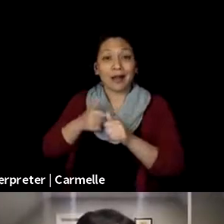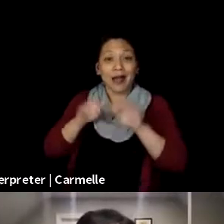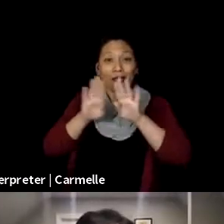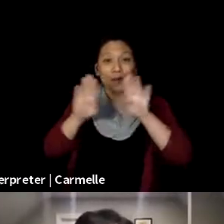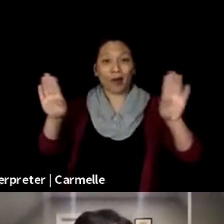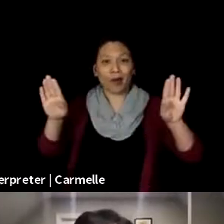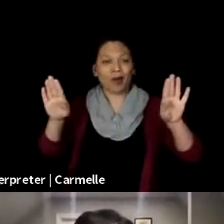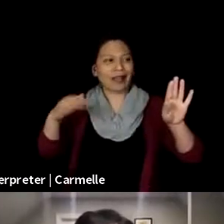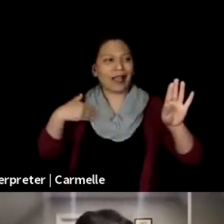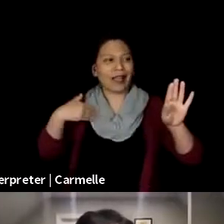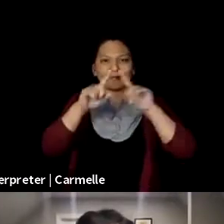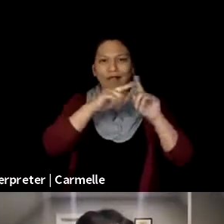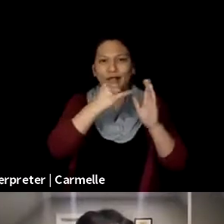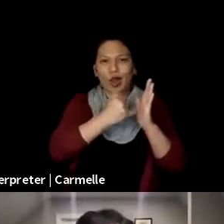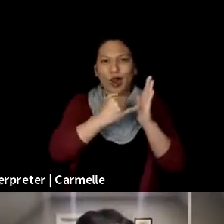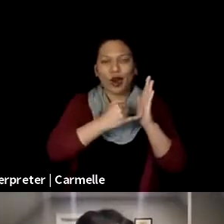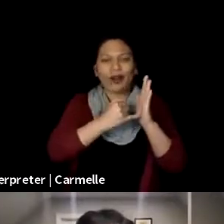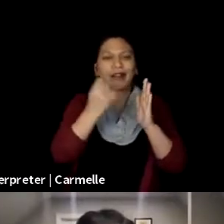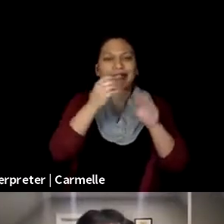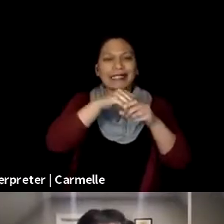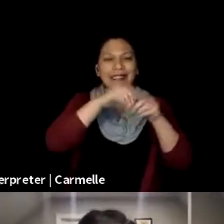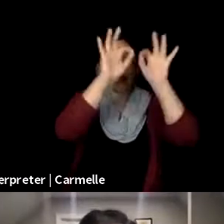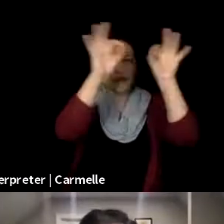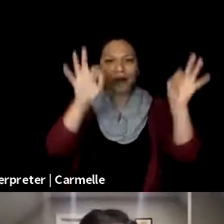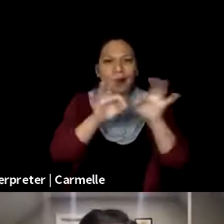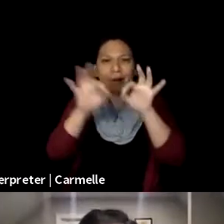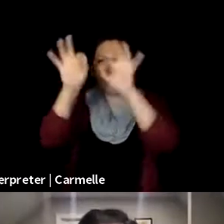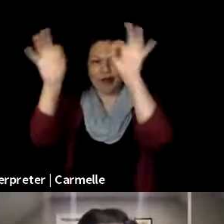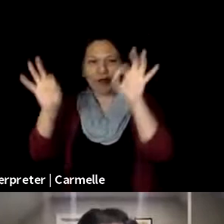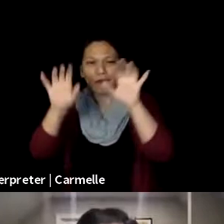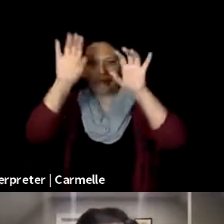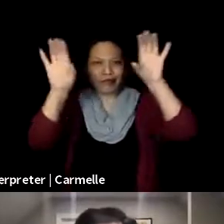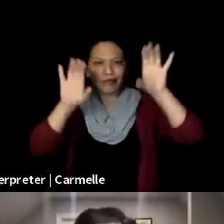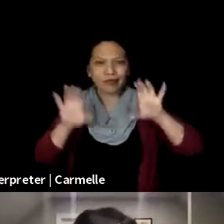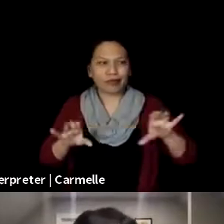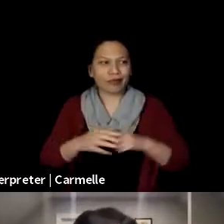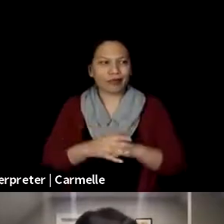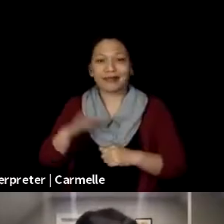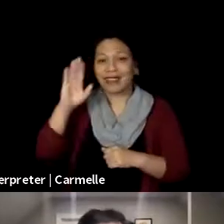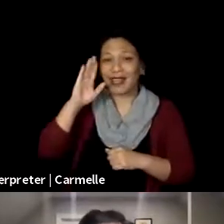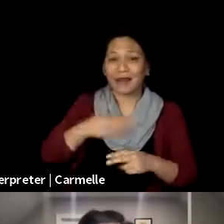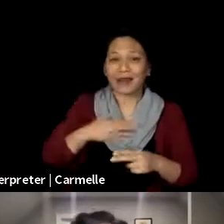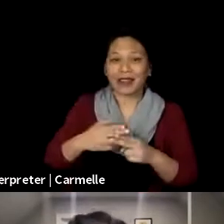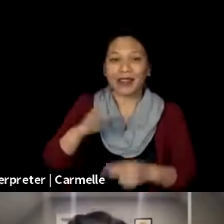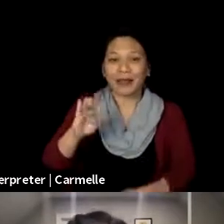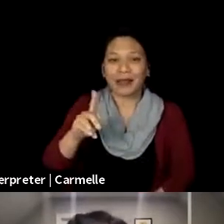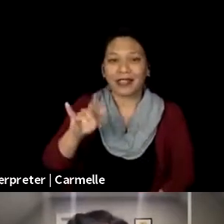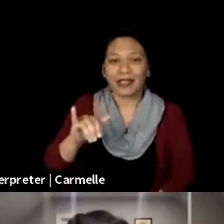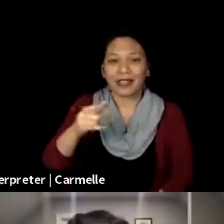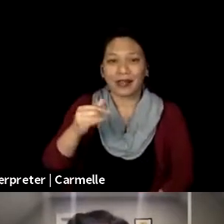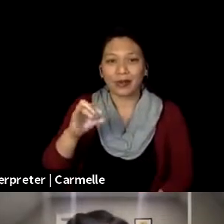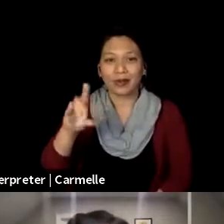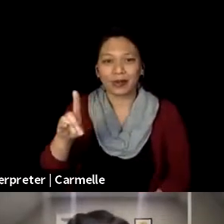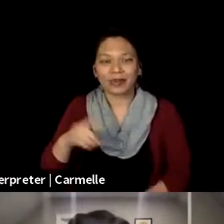a whole bunch of art in little frames. Awesome. Hi, and I'm Becky Gold. I am a